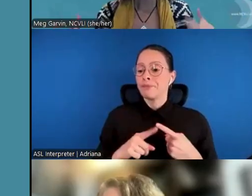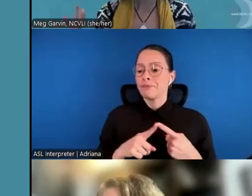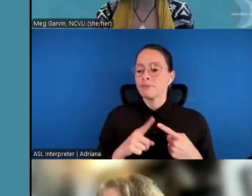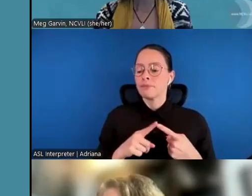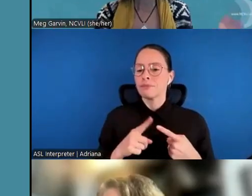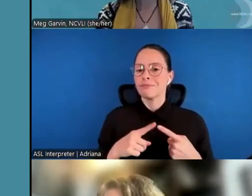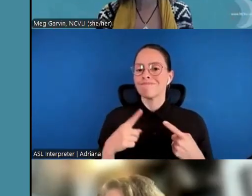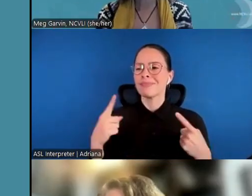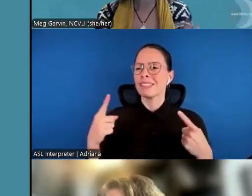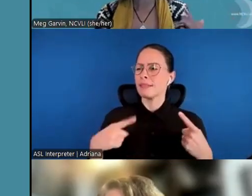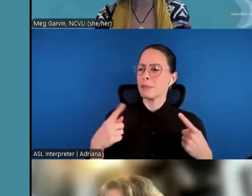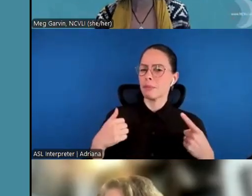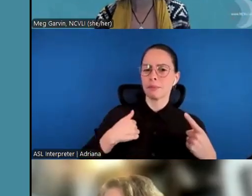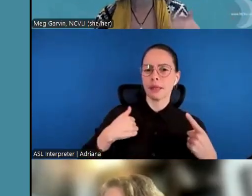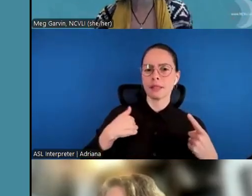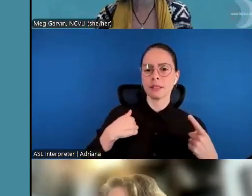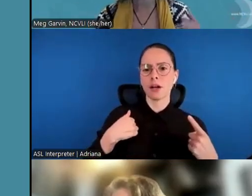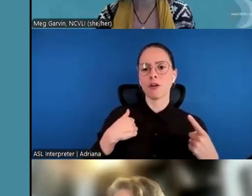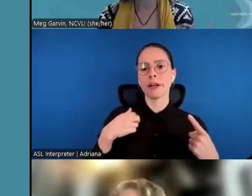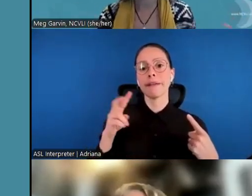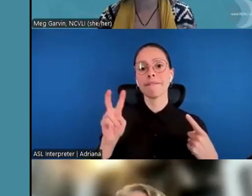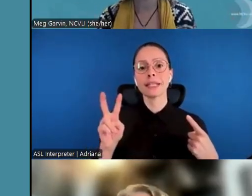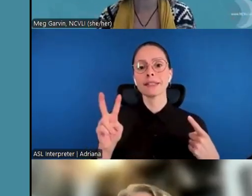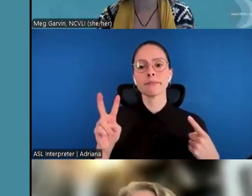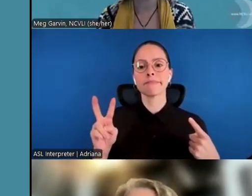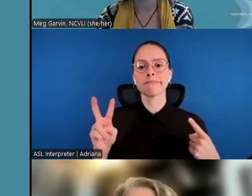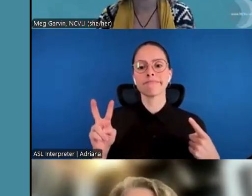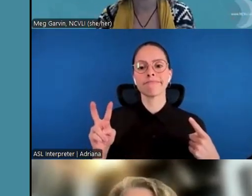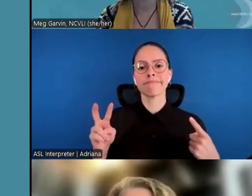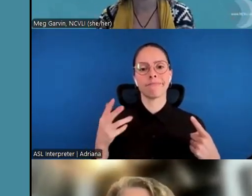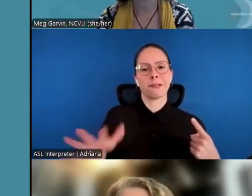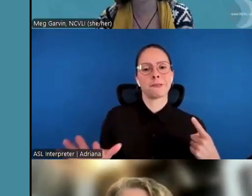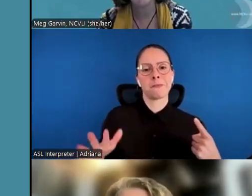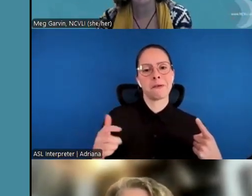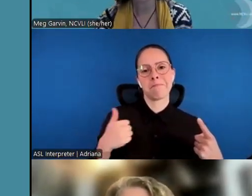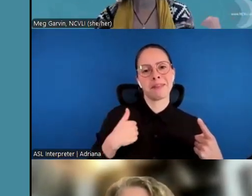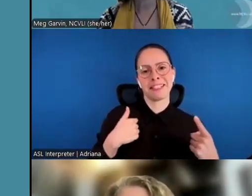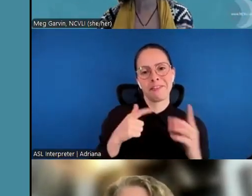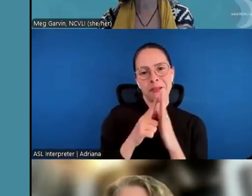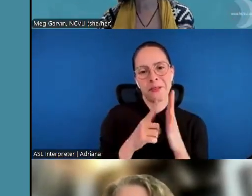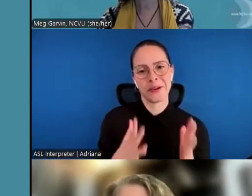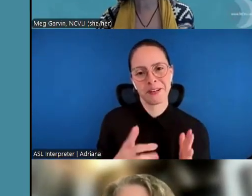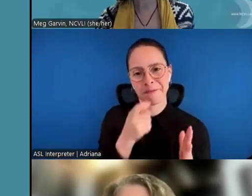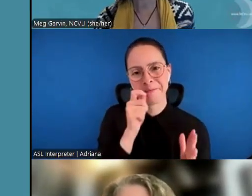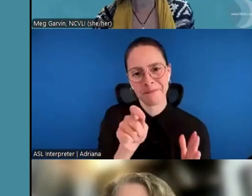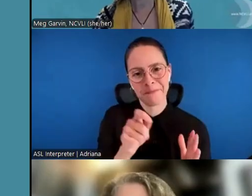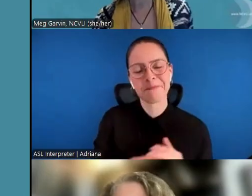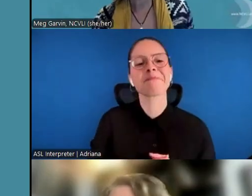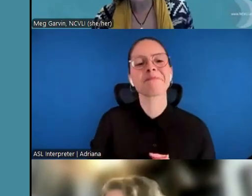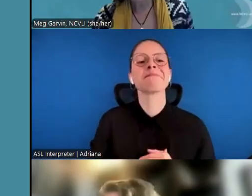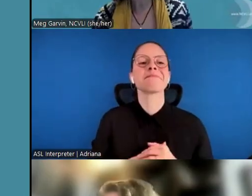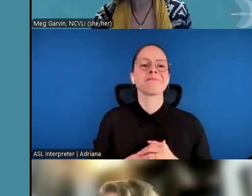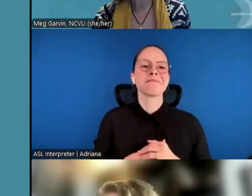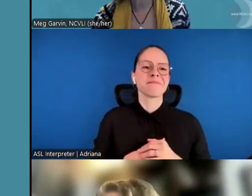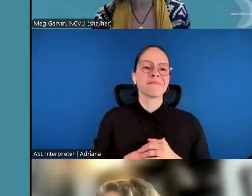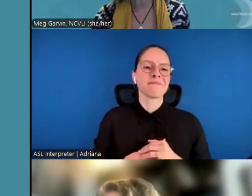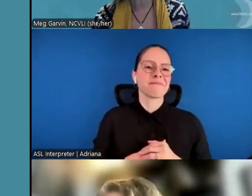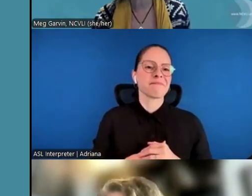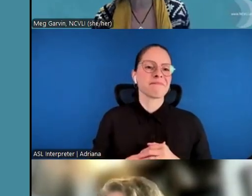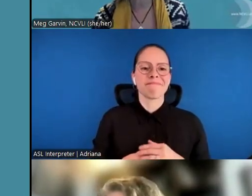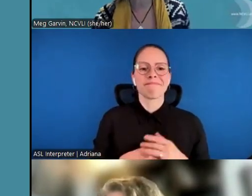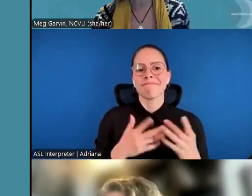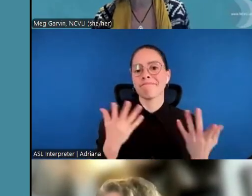sometimes a military victim doesn't want a military lawyer, right? There can be challenges